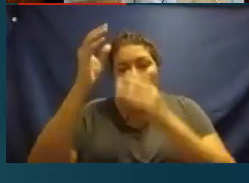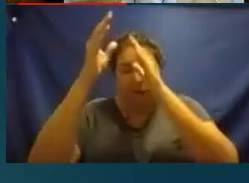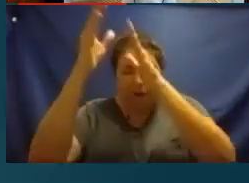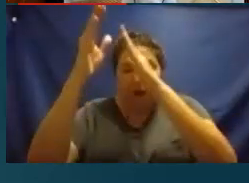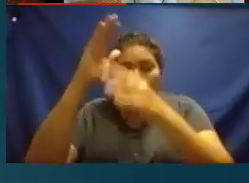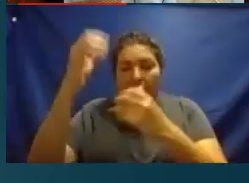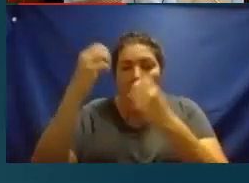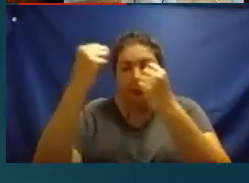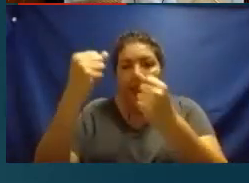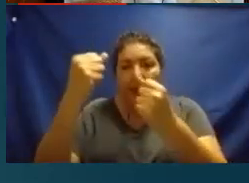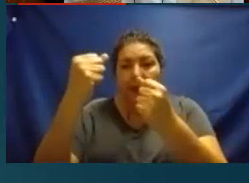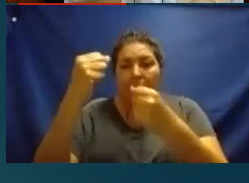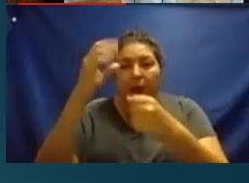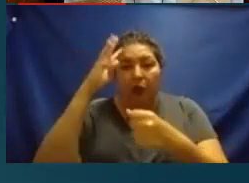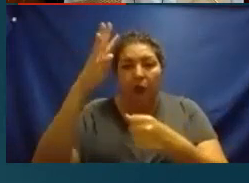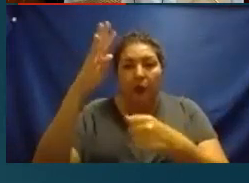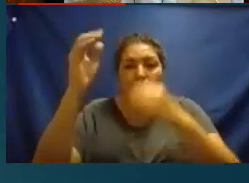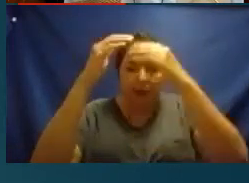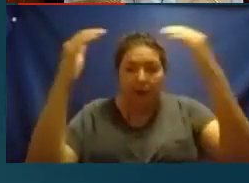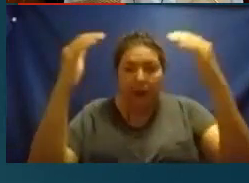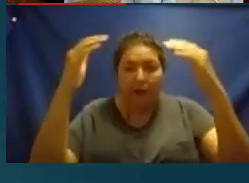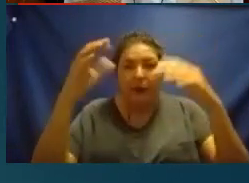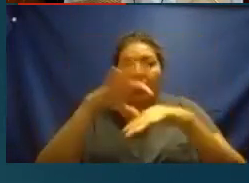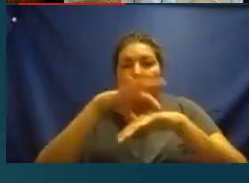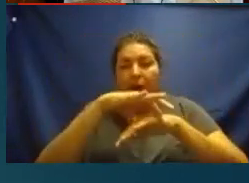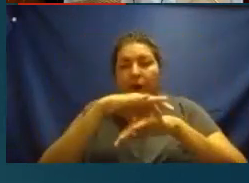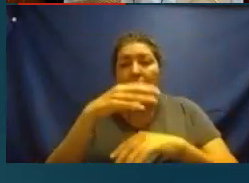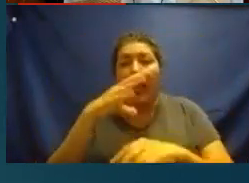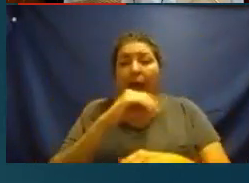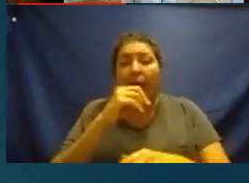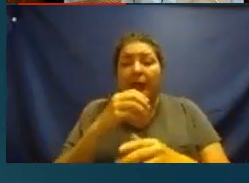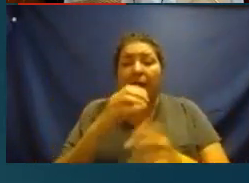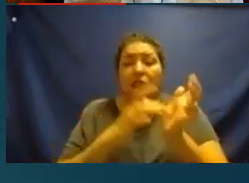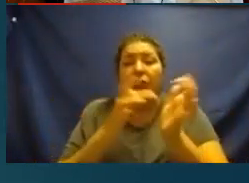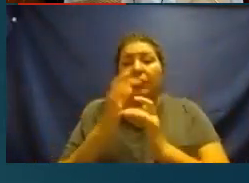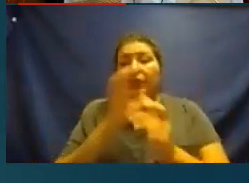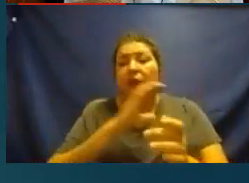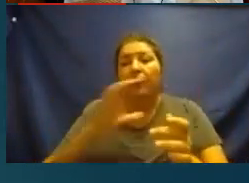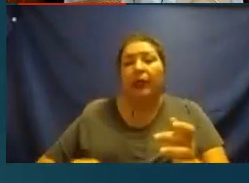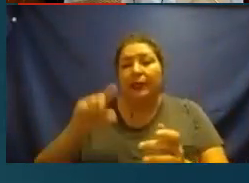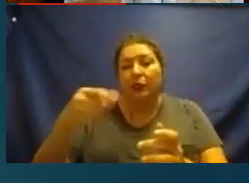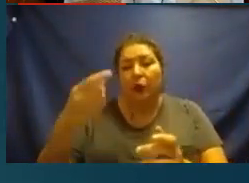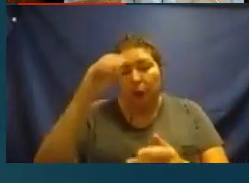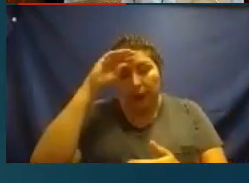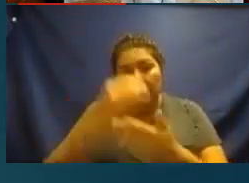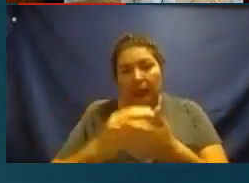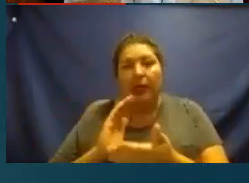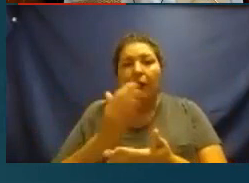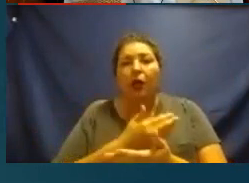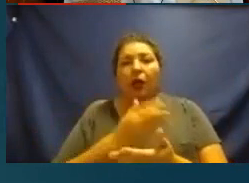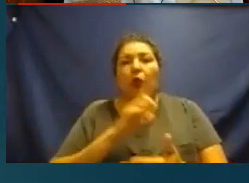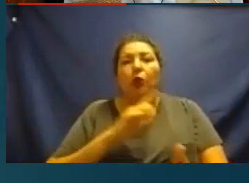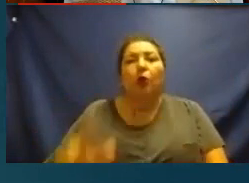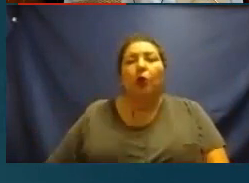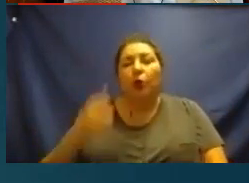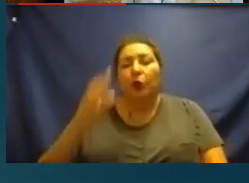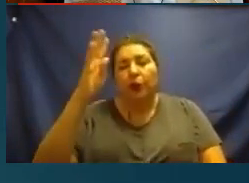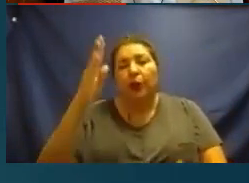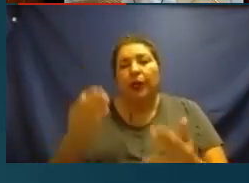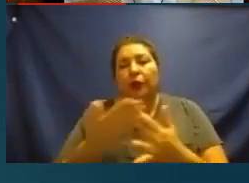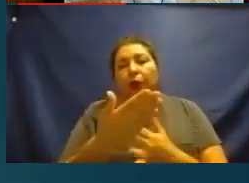Almighty, maker of heaven and earth, and in Jesus Christ, his only Son, our Lord, who was conceived by the